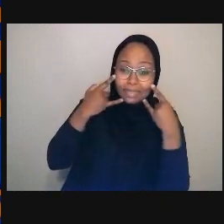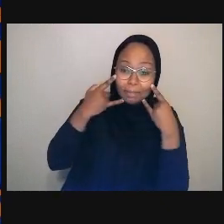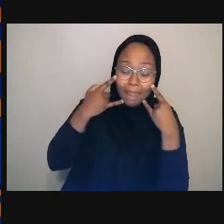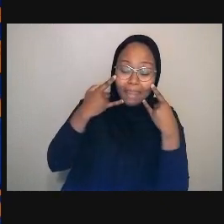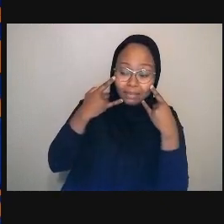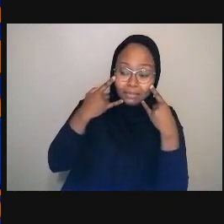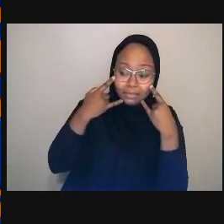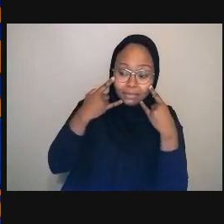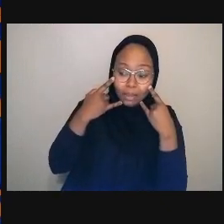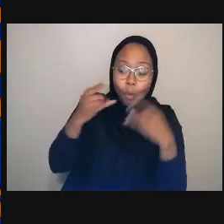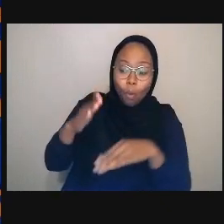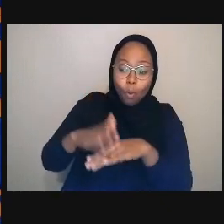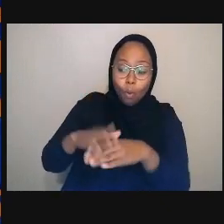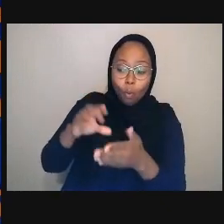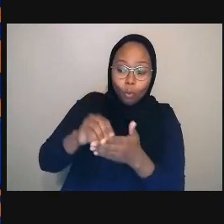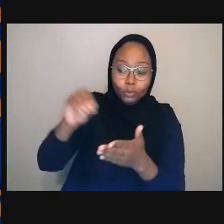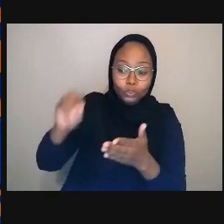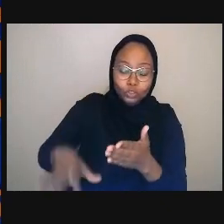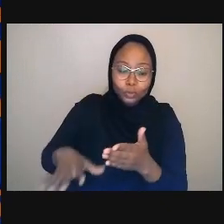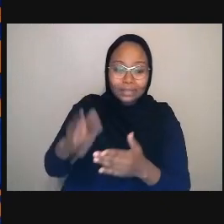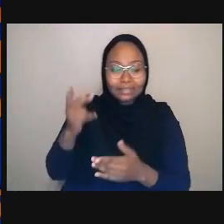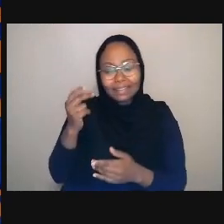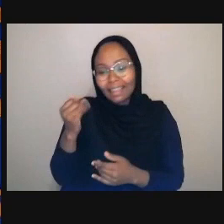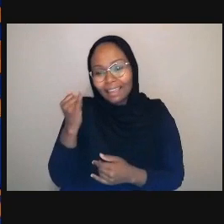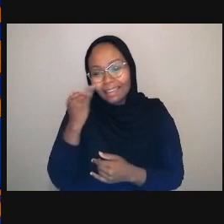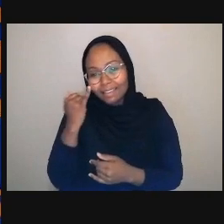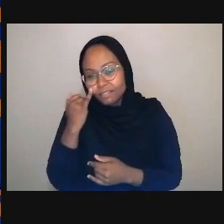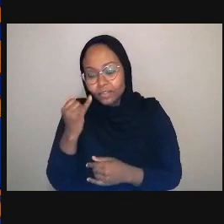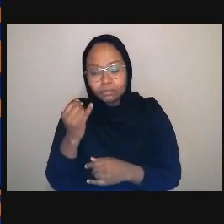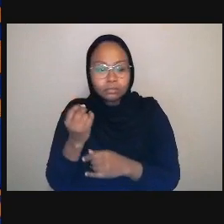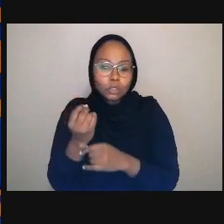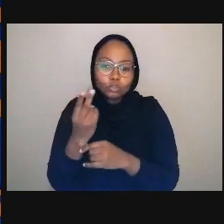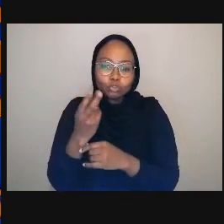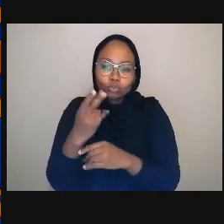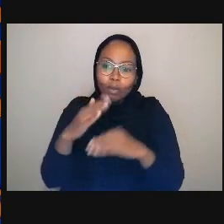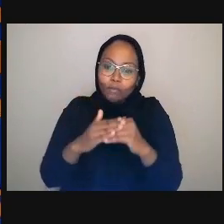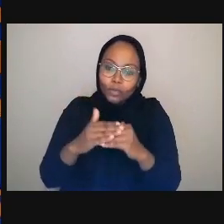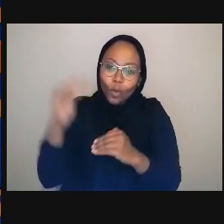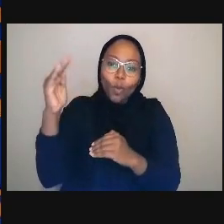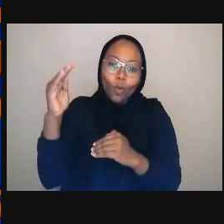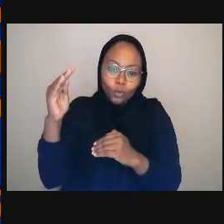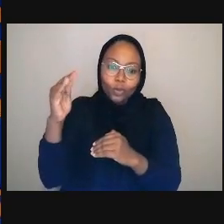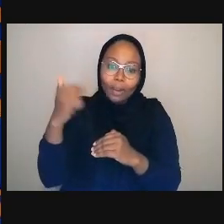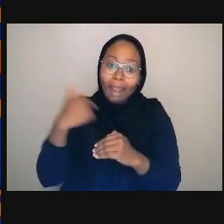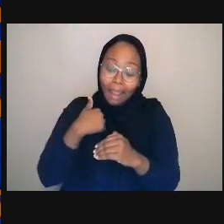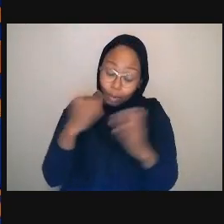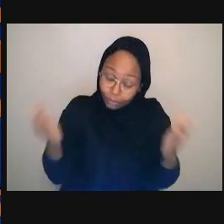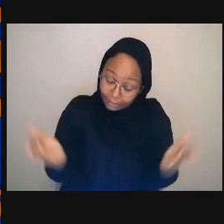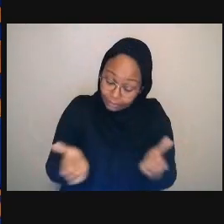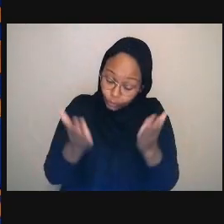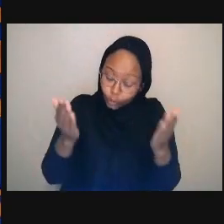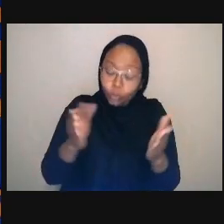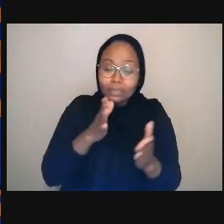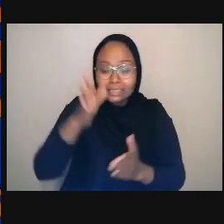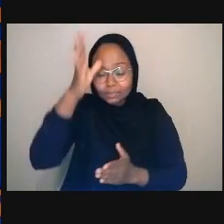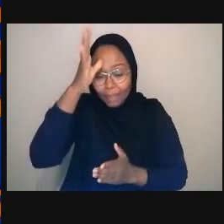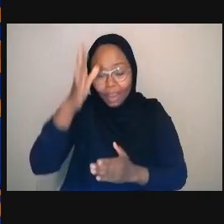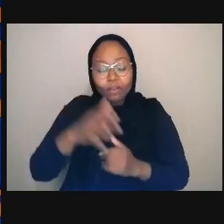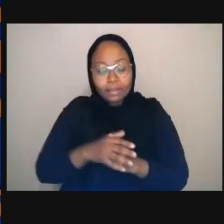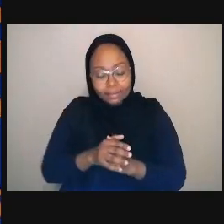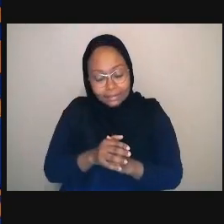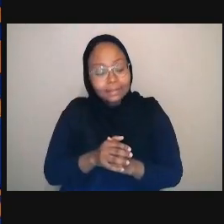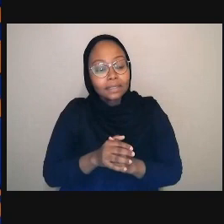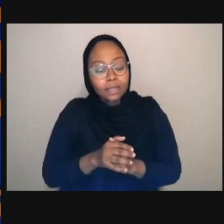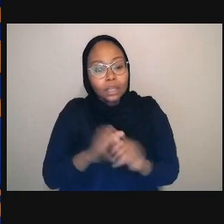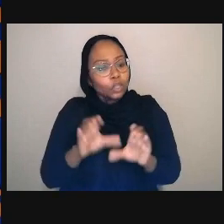of students. If you're talking 12 years old and older, I would encourage the parents of those children to really